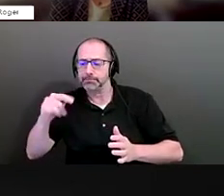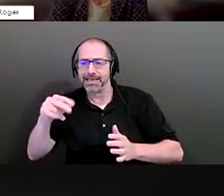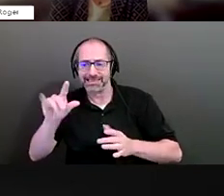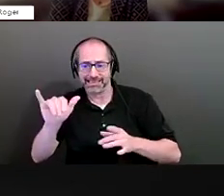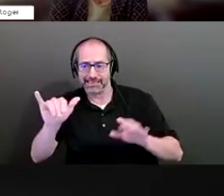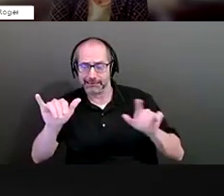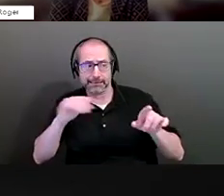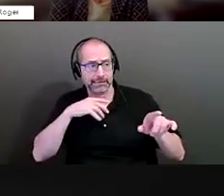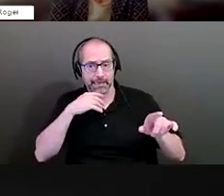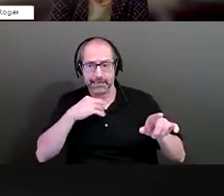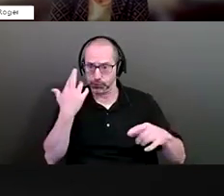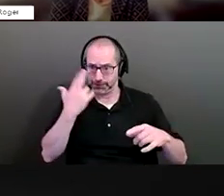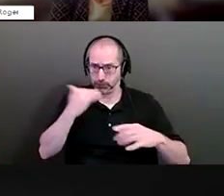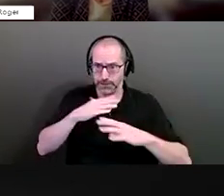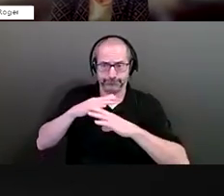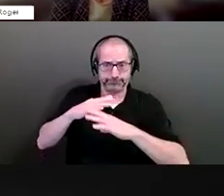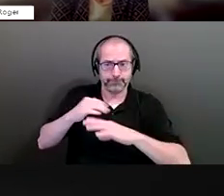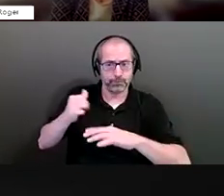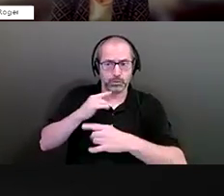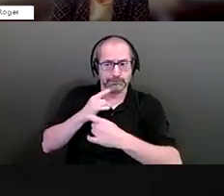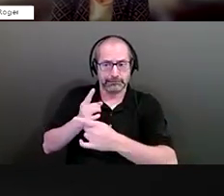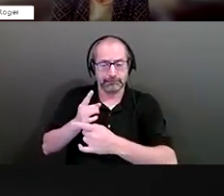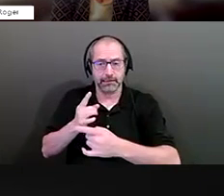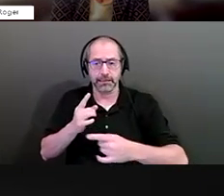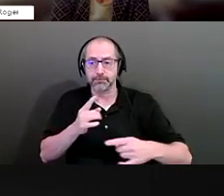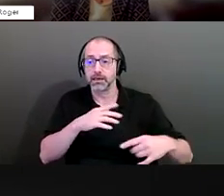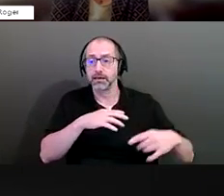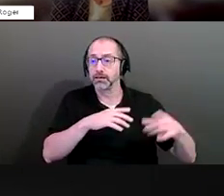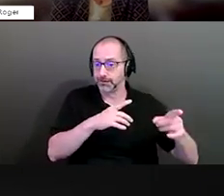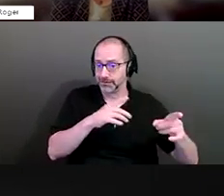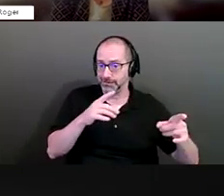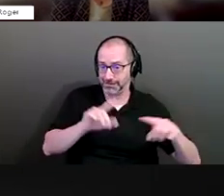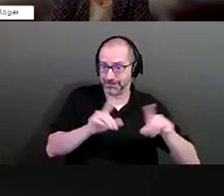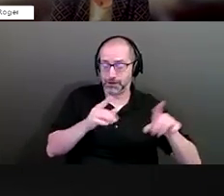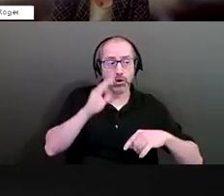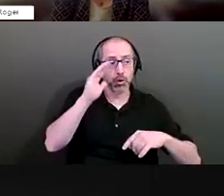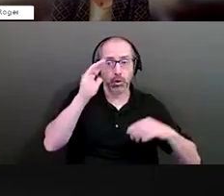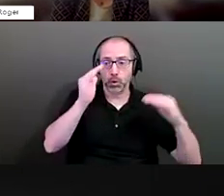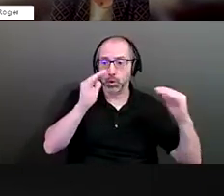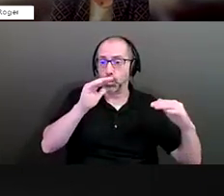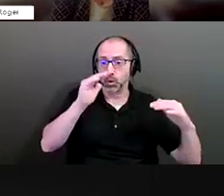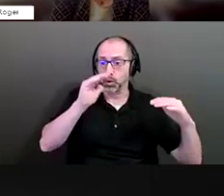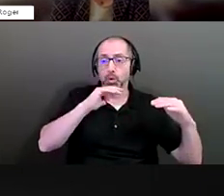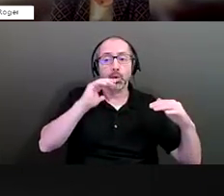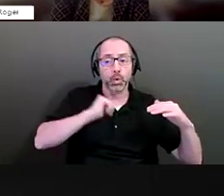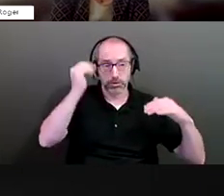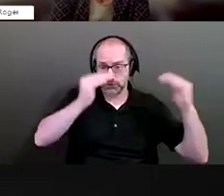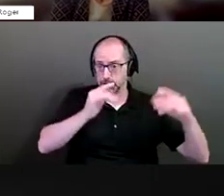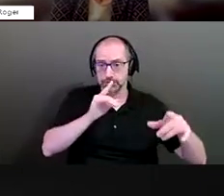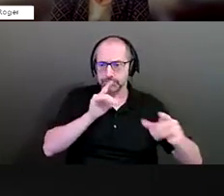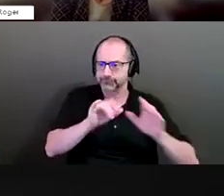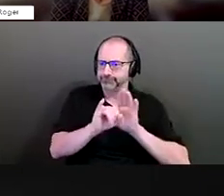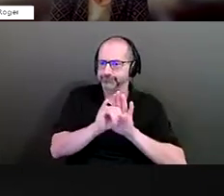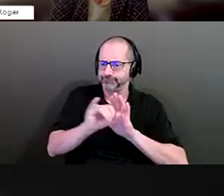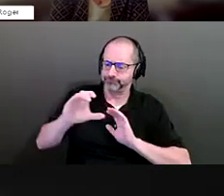to disclosing, but older adults in the study did not identify that. And it may be that, of course, the